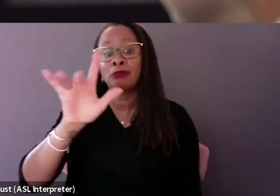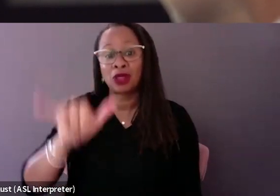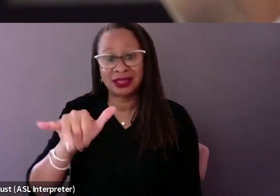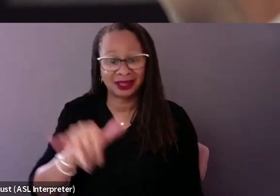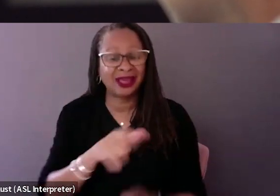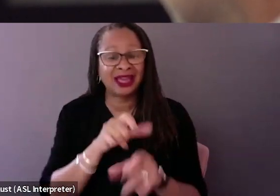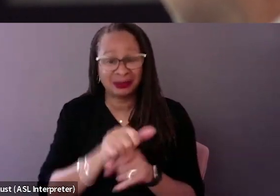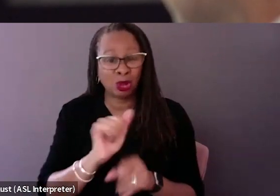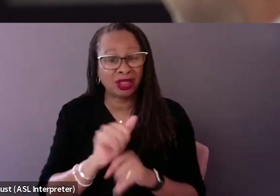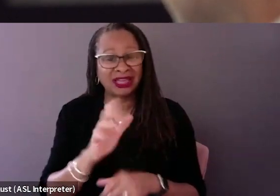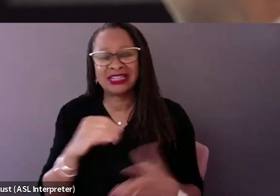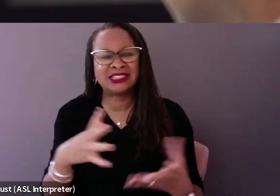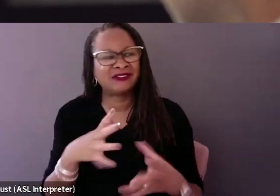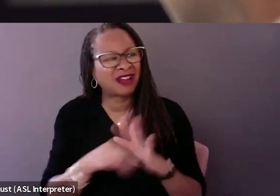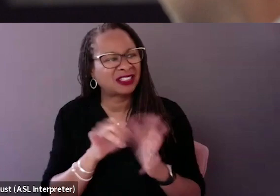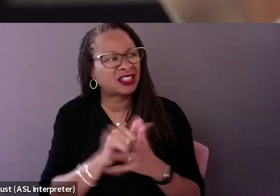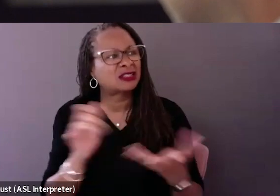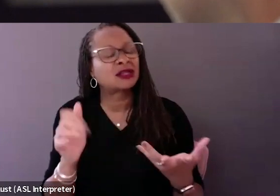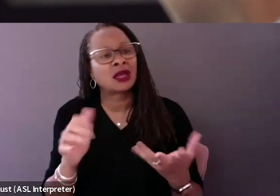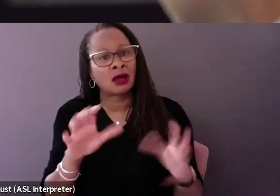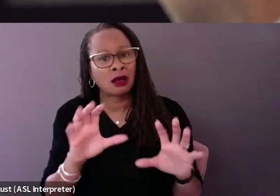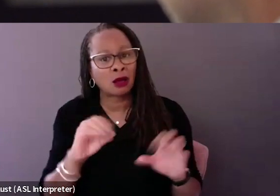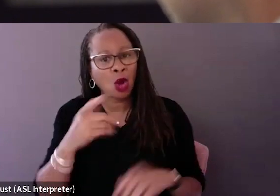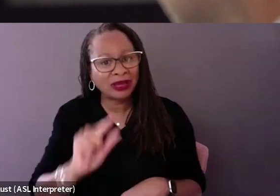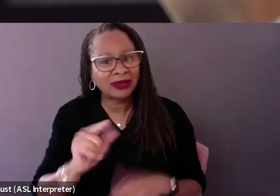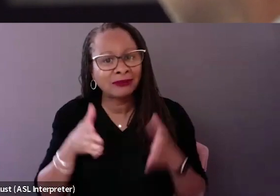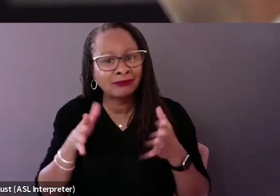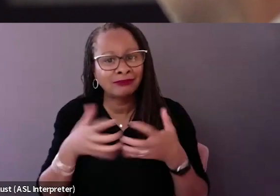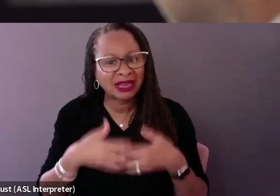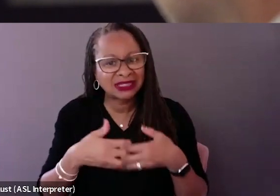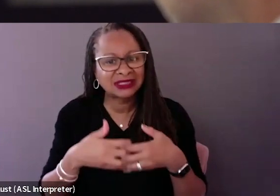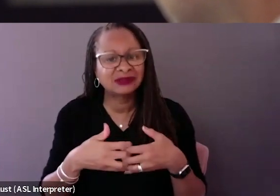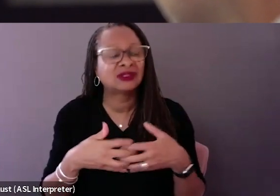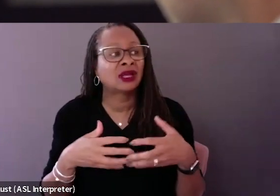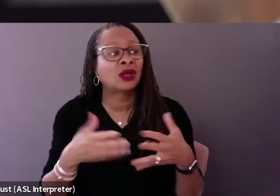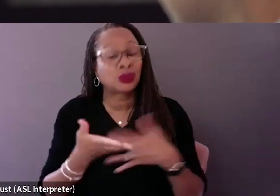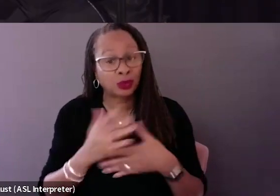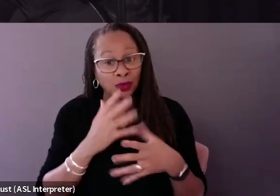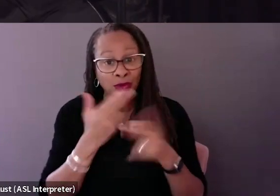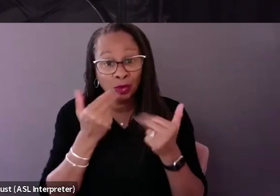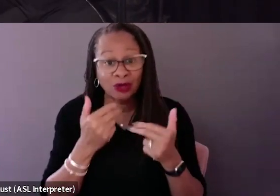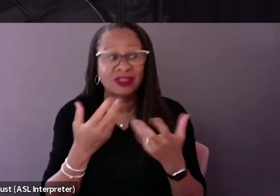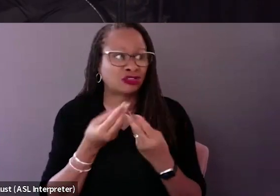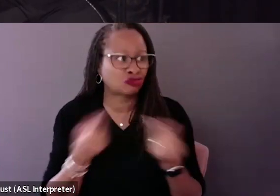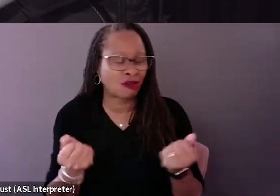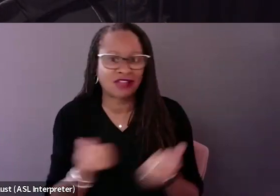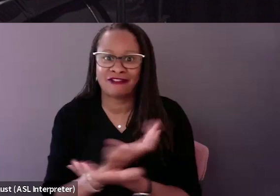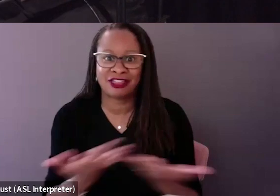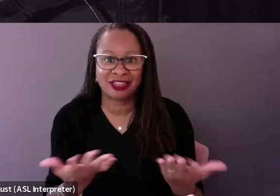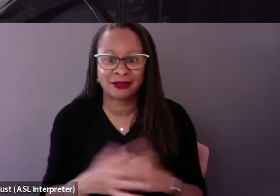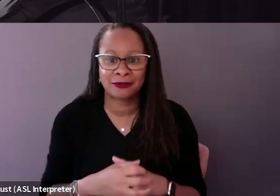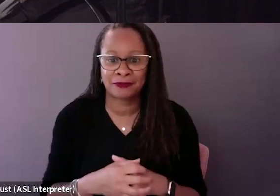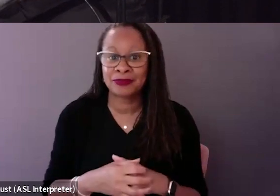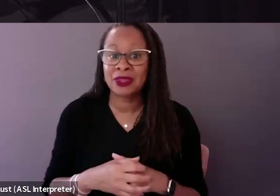coping mechanism to kind of deal with it. And humor was that thing that got him out of everything, you know. Yeah. At 6